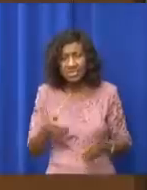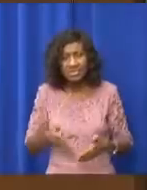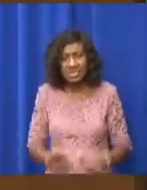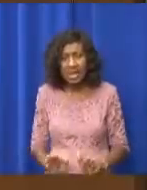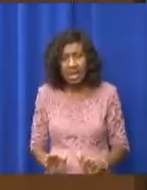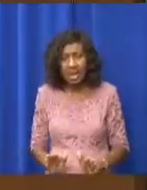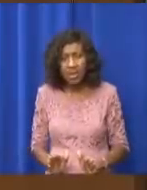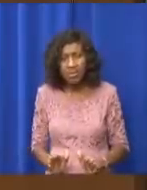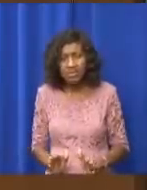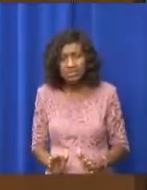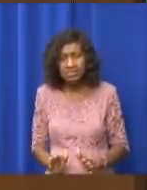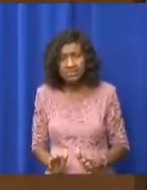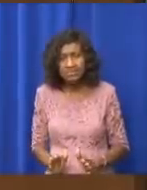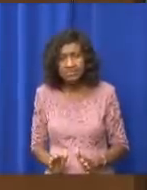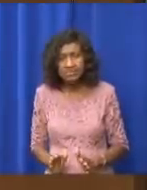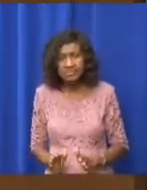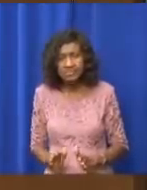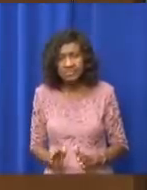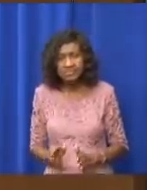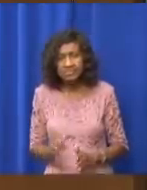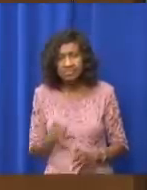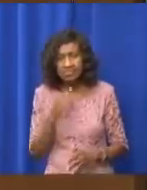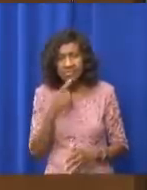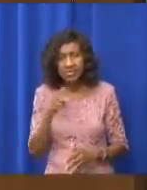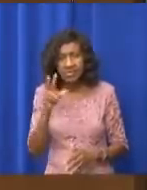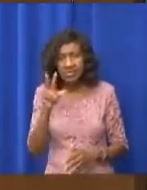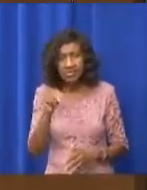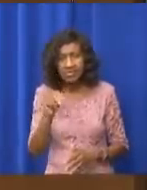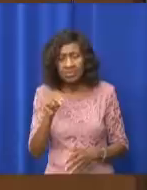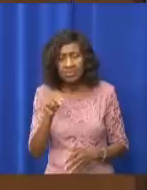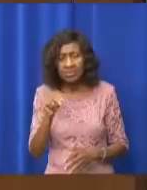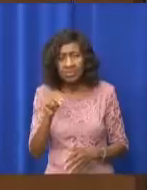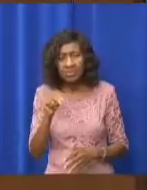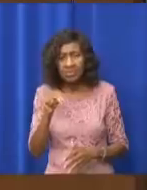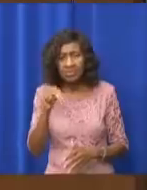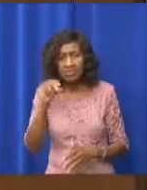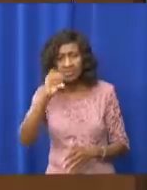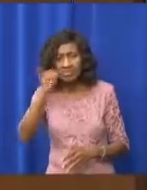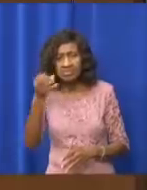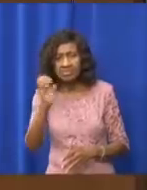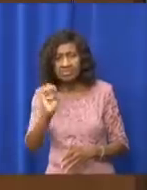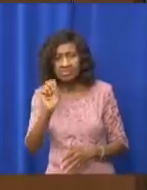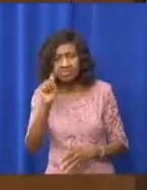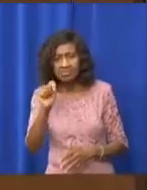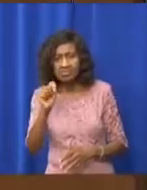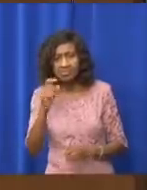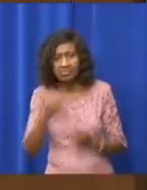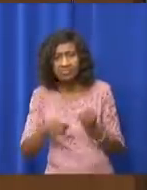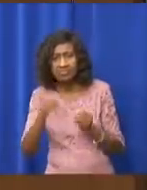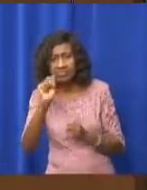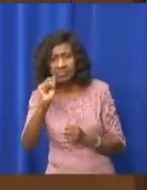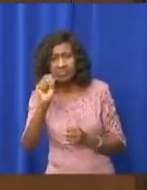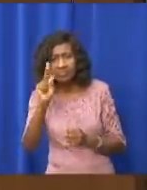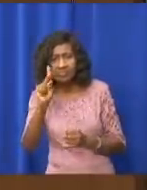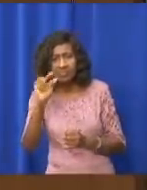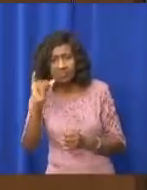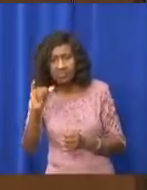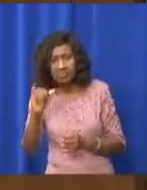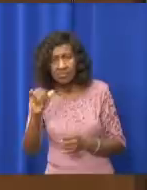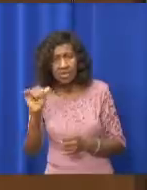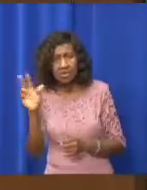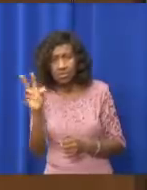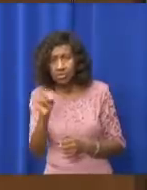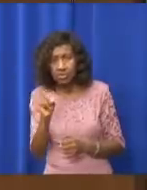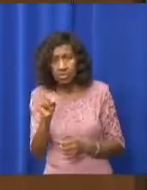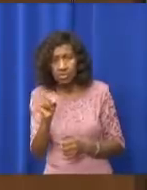So definitively no wave running, jet skis, that is absolutely prohibited, that marine activity. We're trying